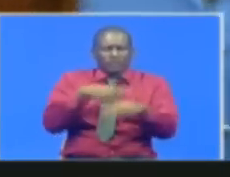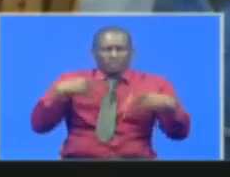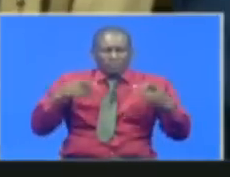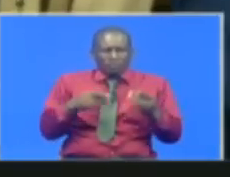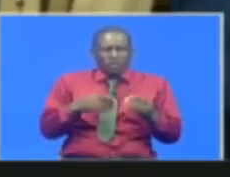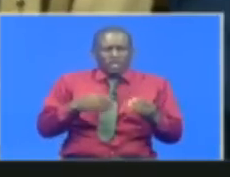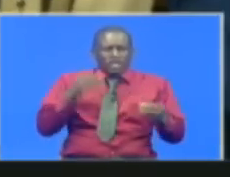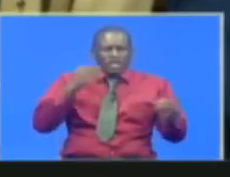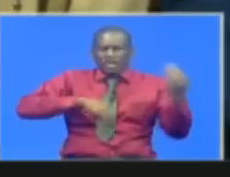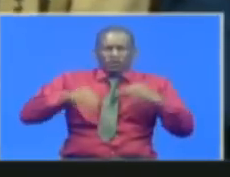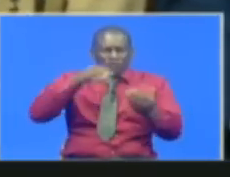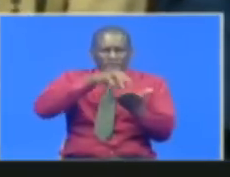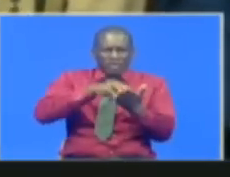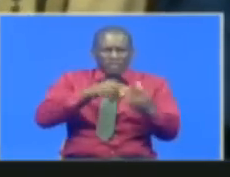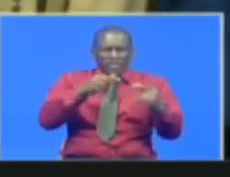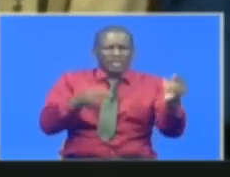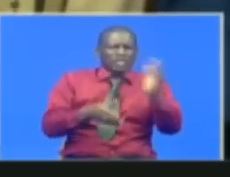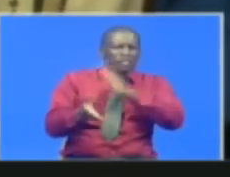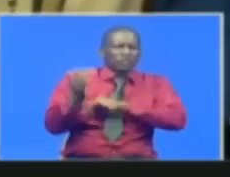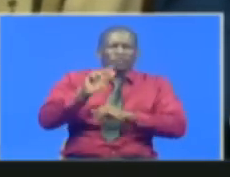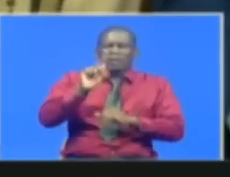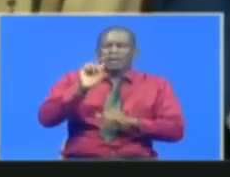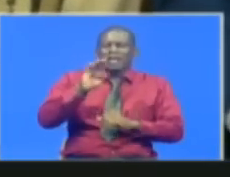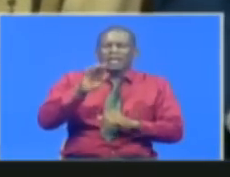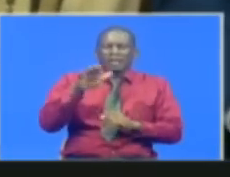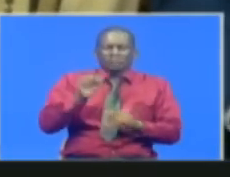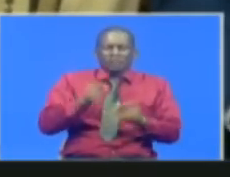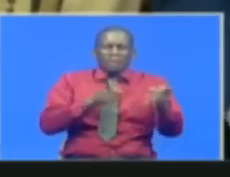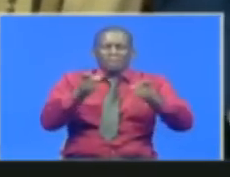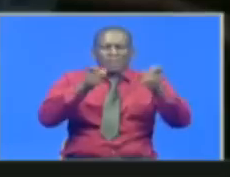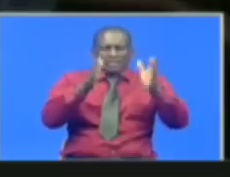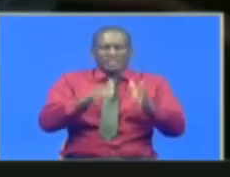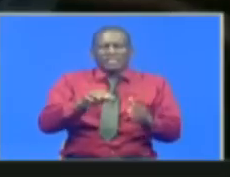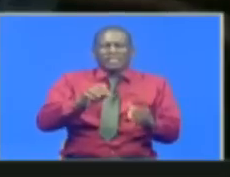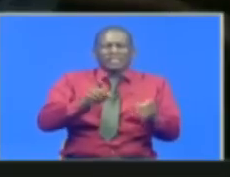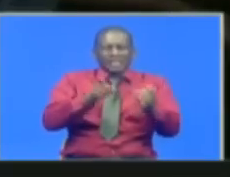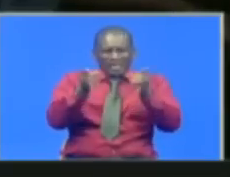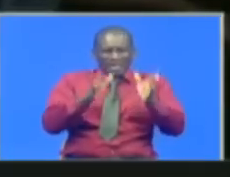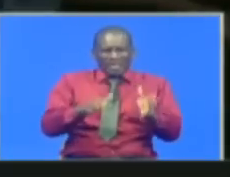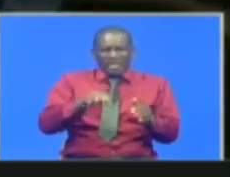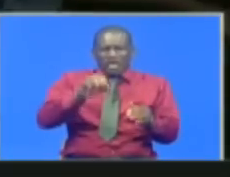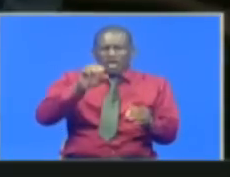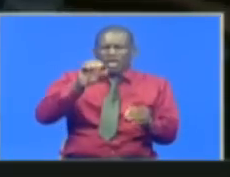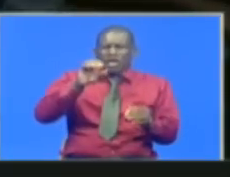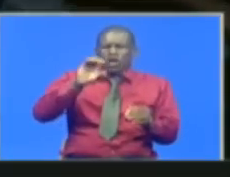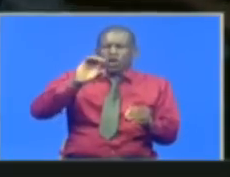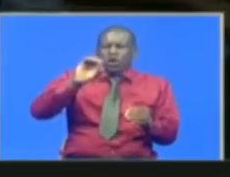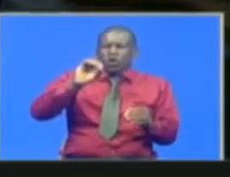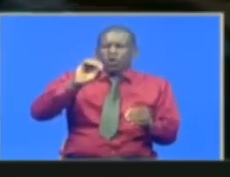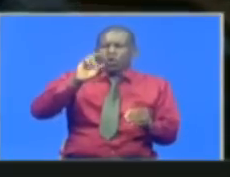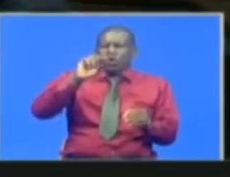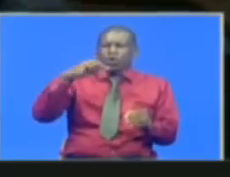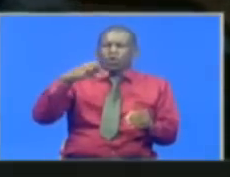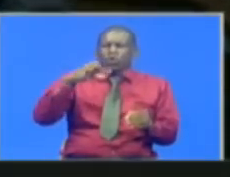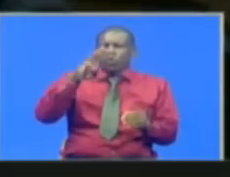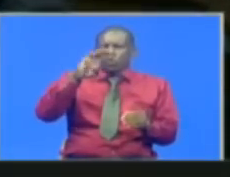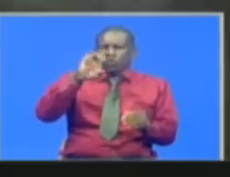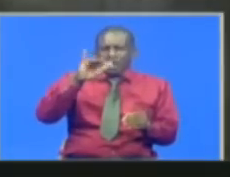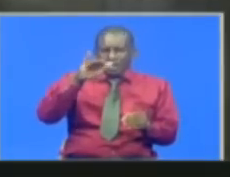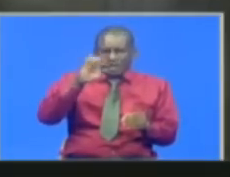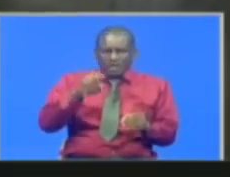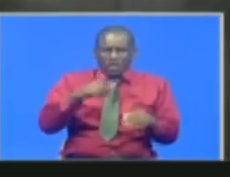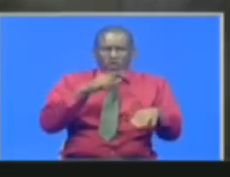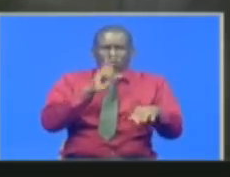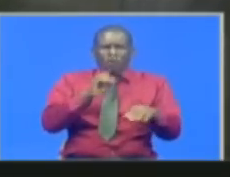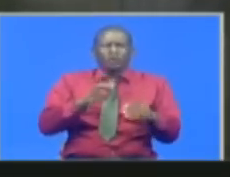fraud case against the former Kenya Bureau of Standards Managing Director Charles Ongwae and others. In one of the responses, the